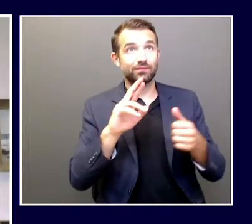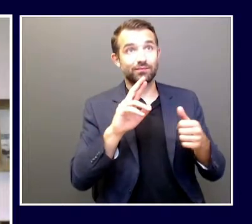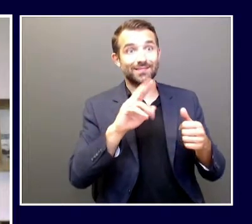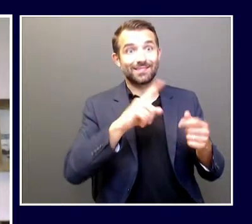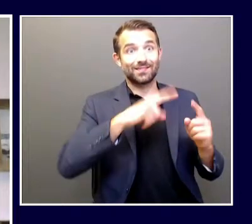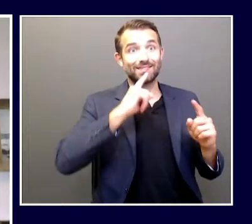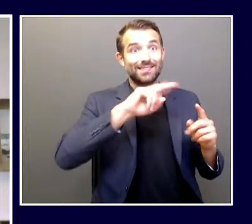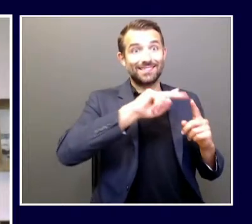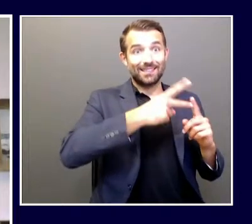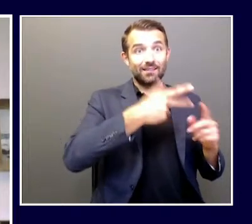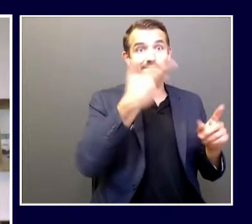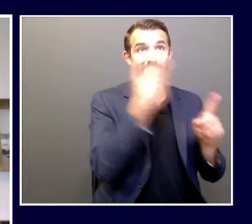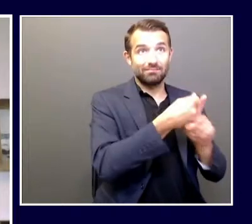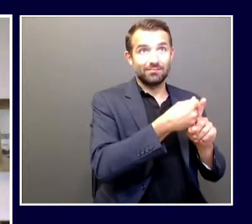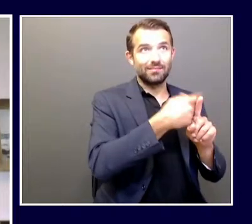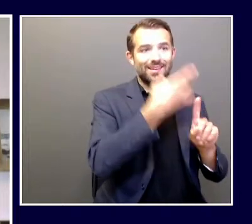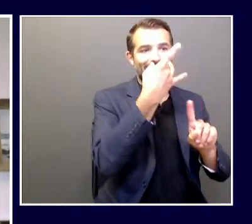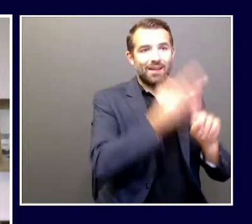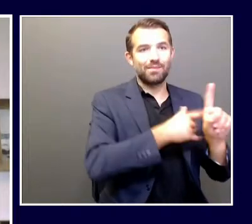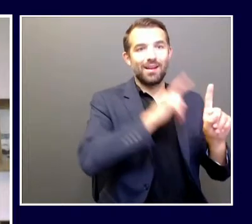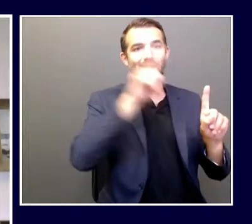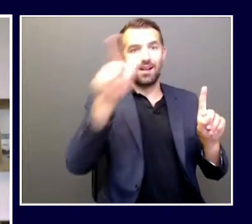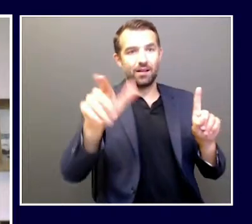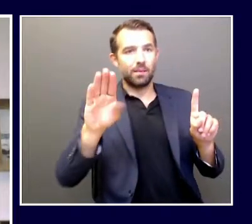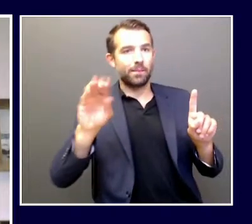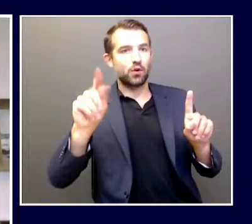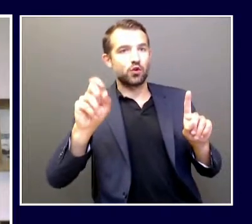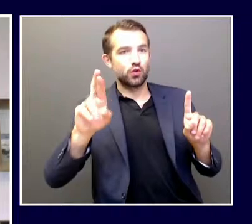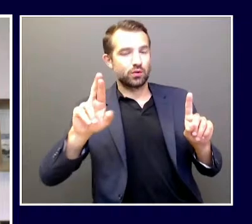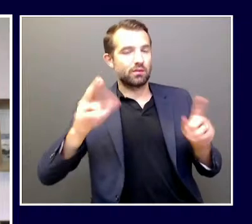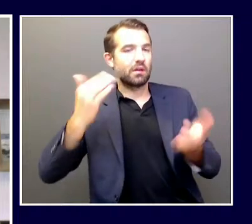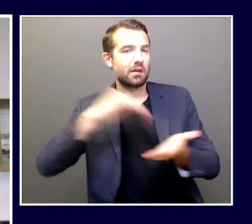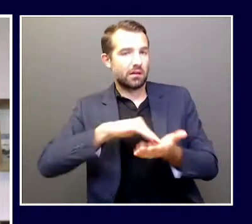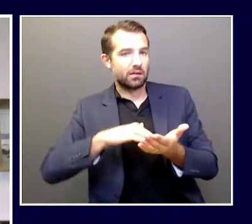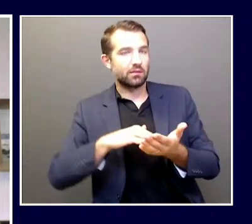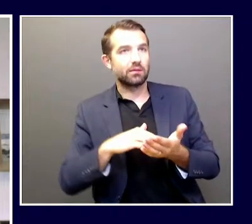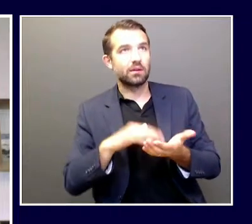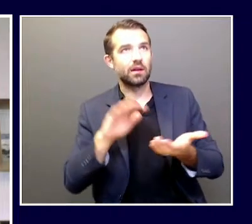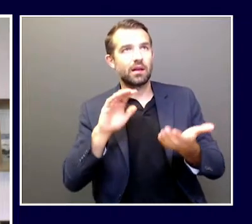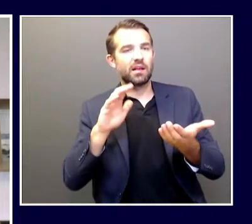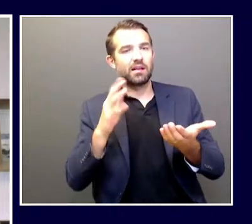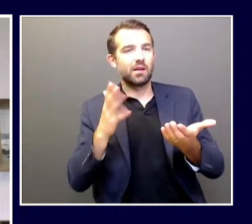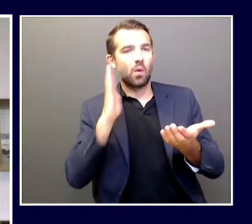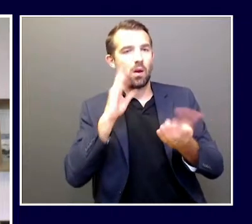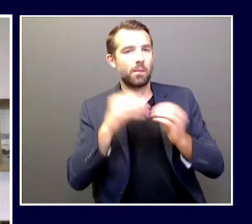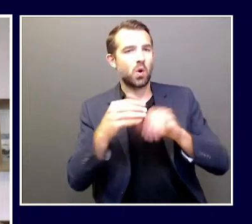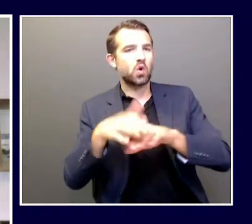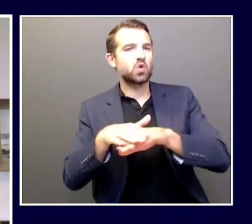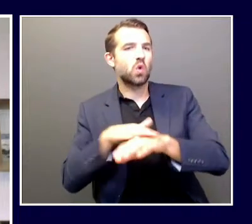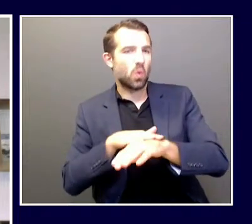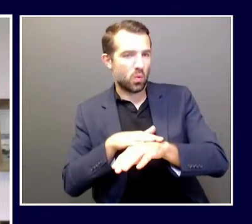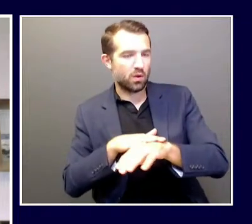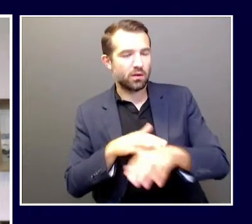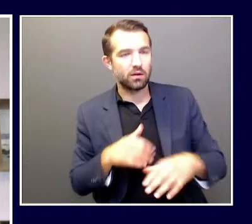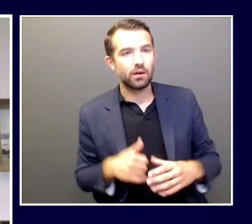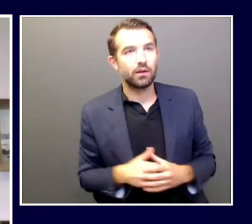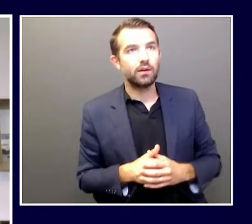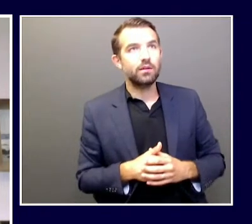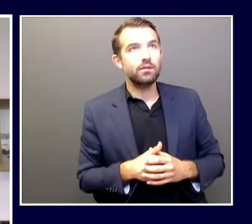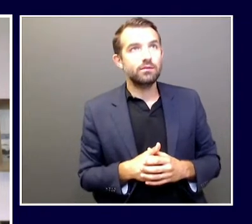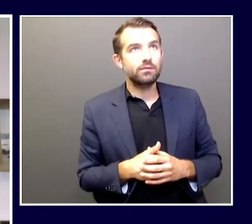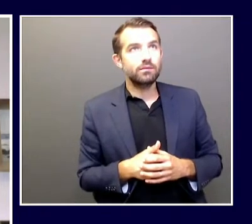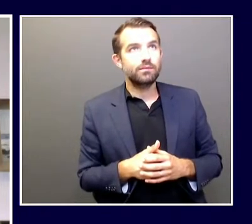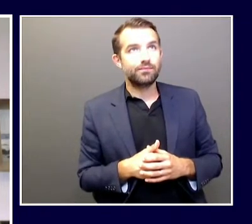still open questions about how we will accommodate the need for everyone to get their boosters, particularly in the peak months, which